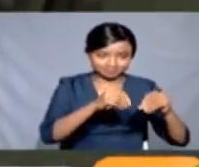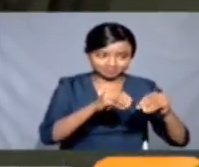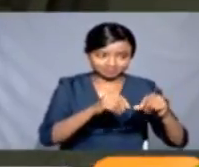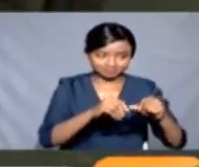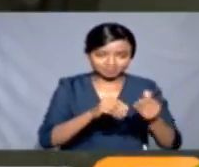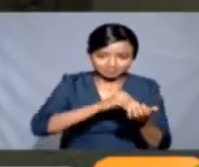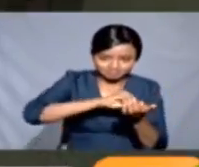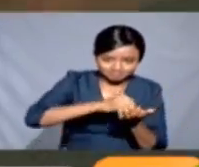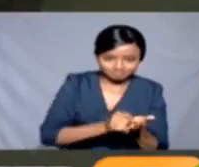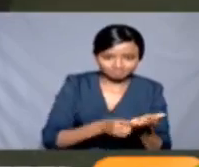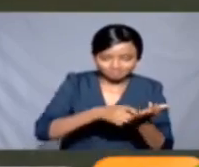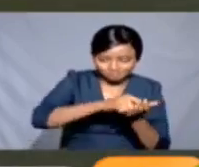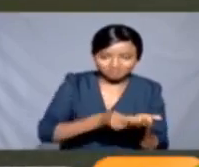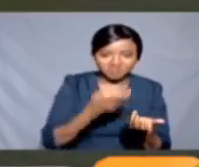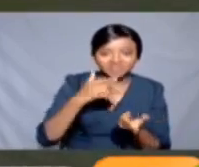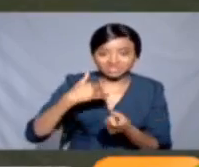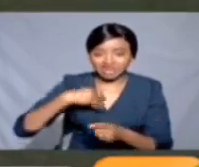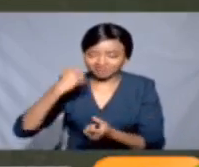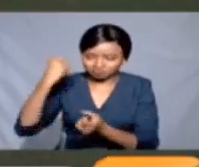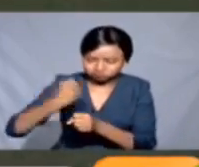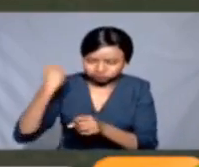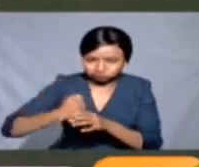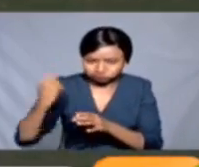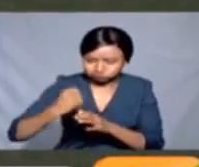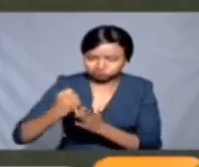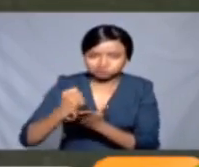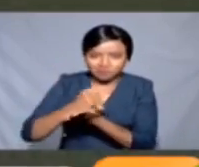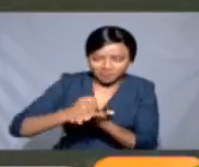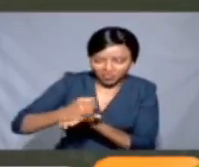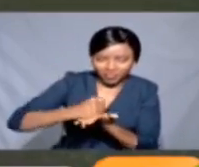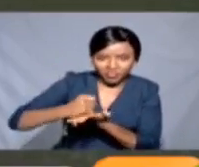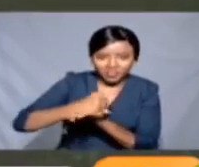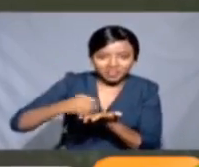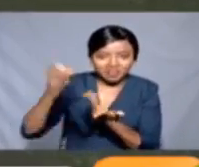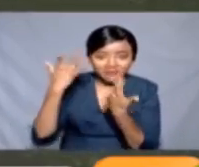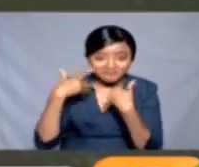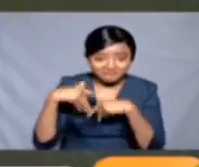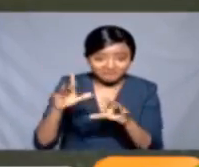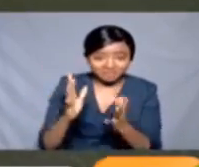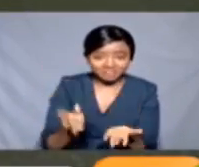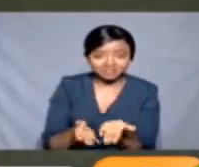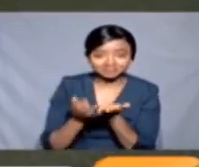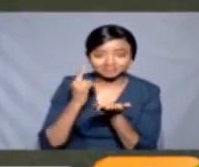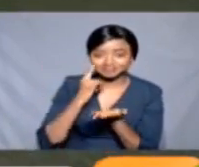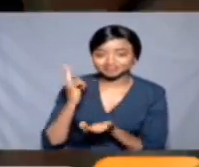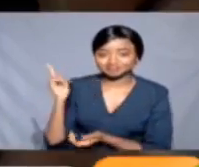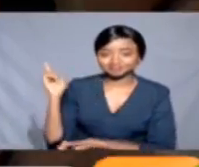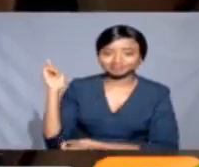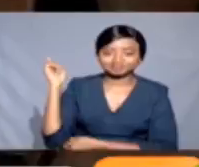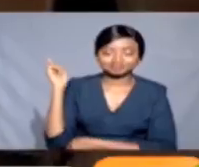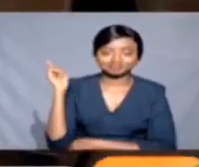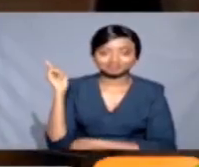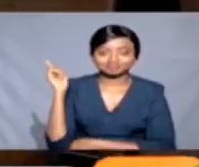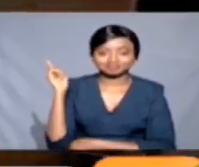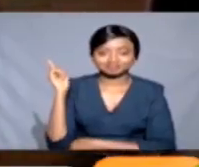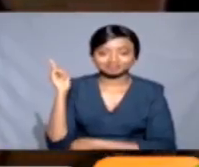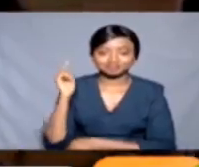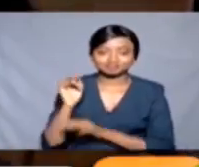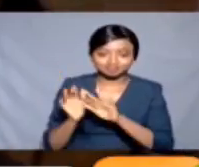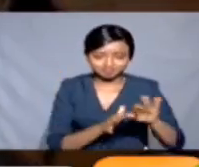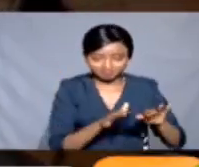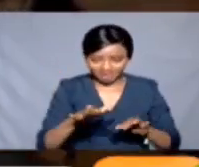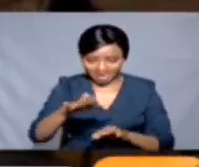crush it and we have a crusher machine there. And this is what it comes in a way. This. The India Upandeya